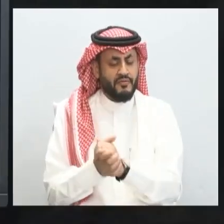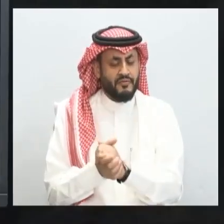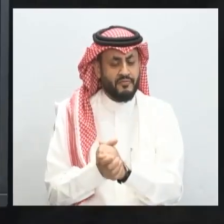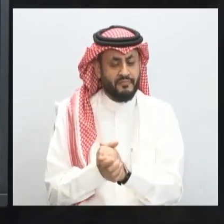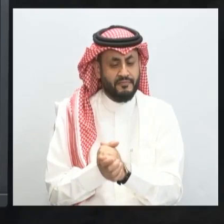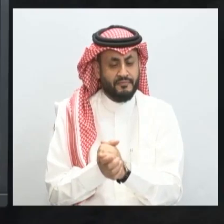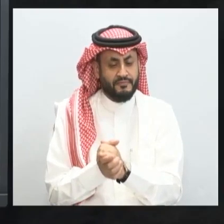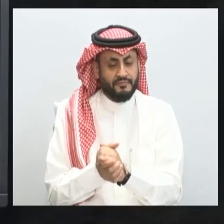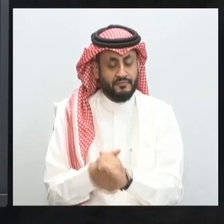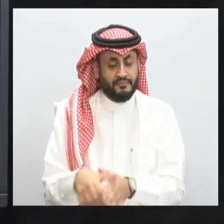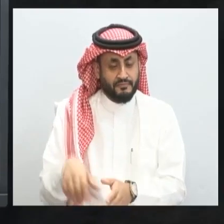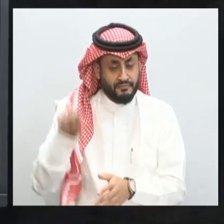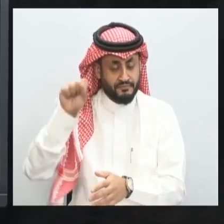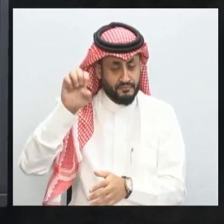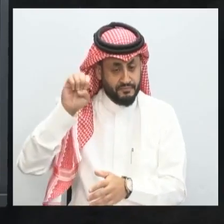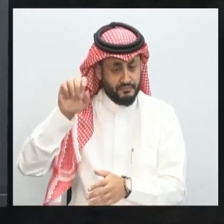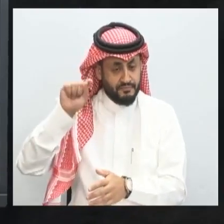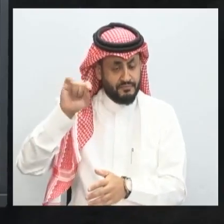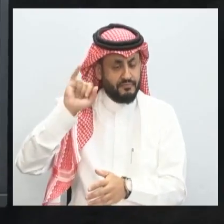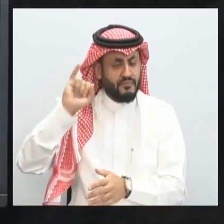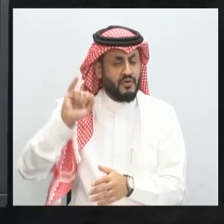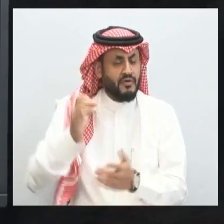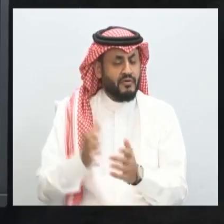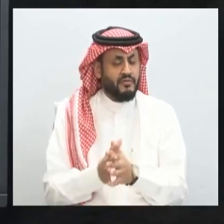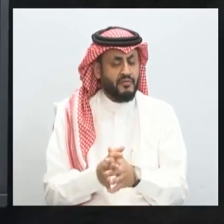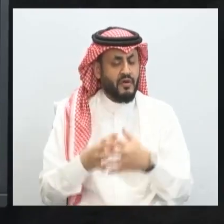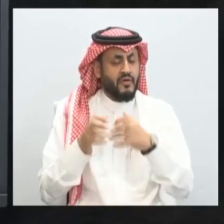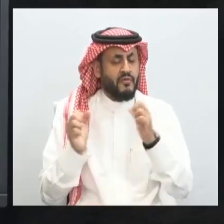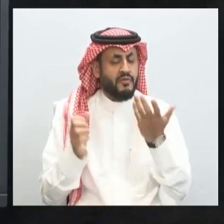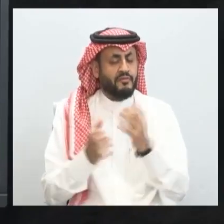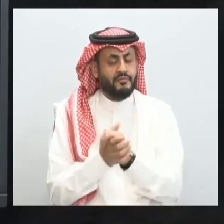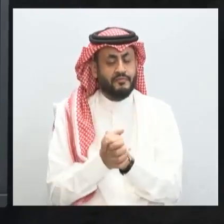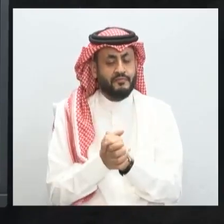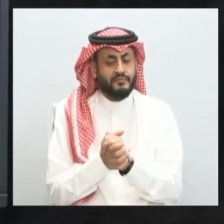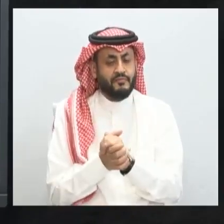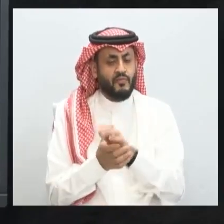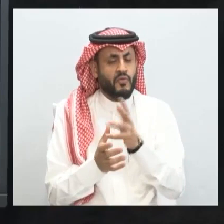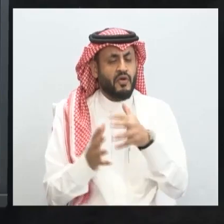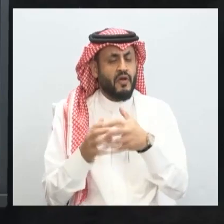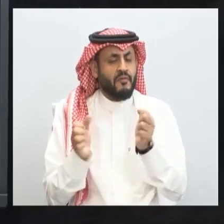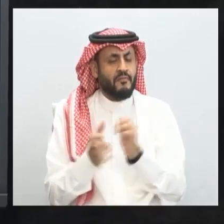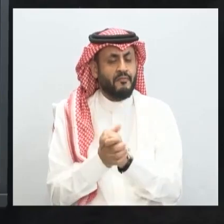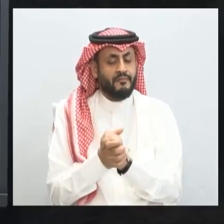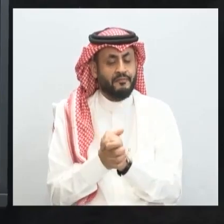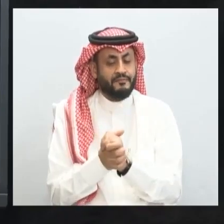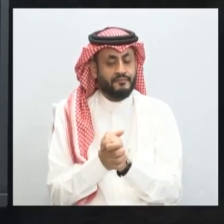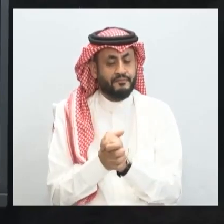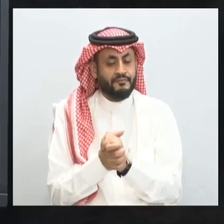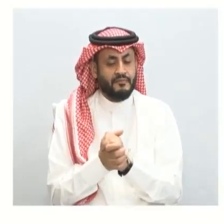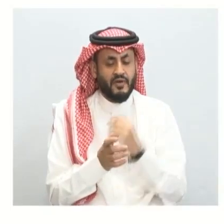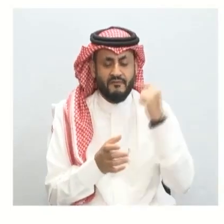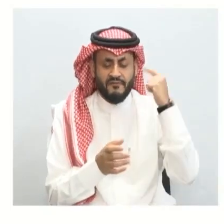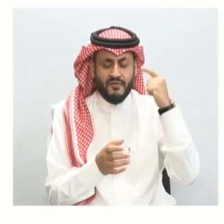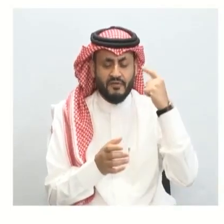here an abbreviation, SETI. This abbreviation, do you know what it stands for? So you can guess